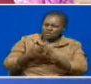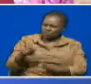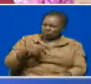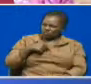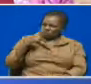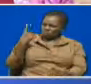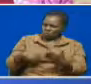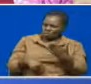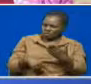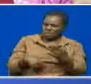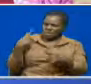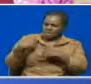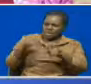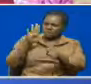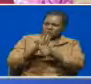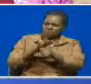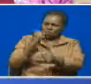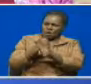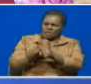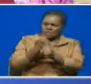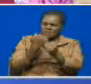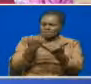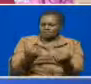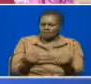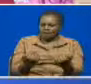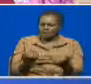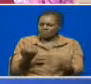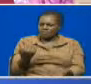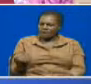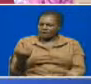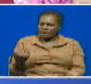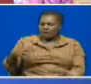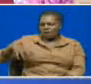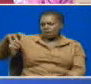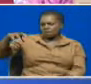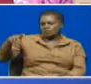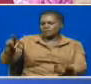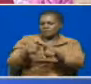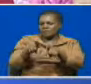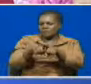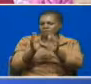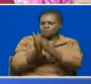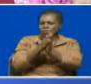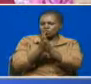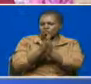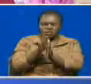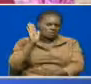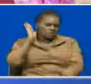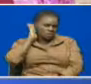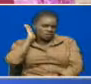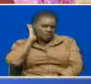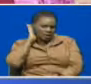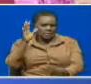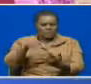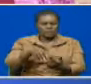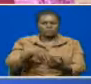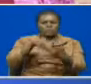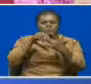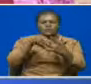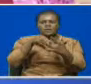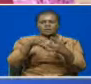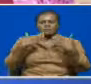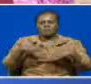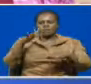reaction. Over the years, working with young adults, is this the same kind of narrative we hear, especially on those who